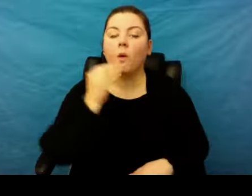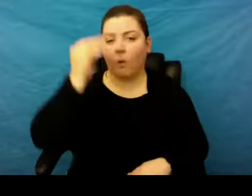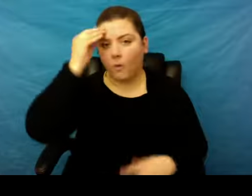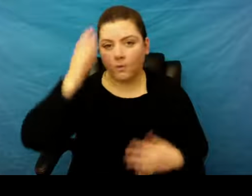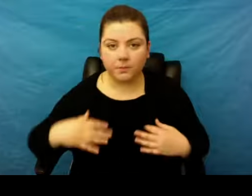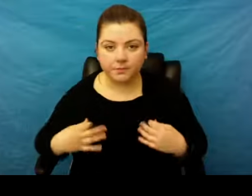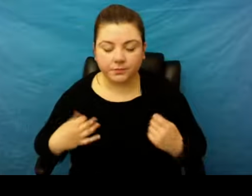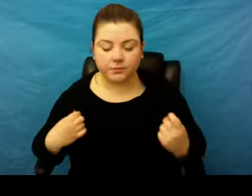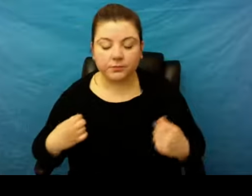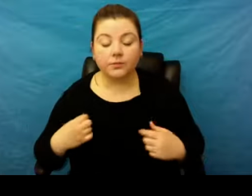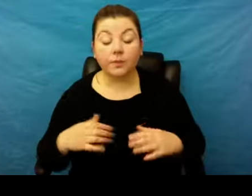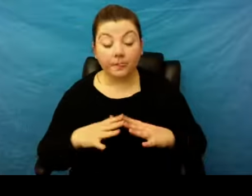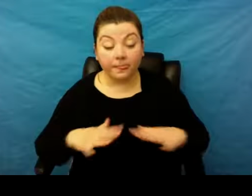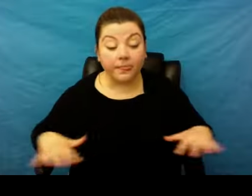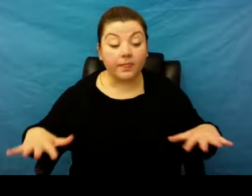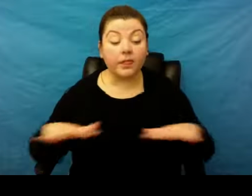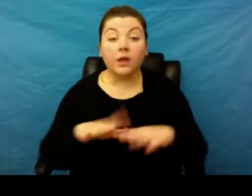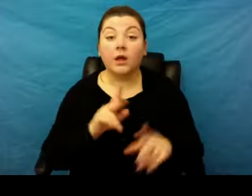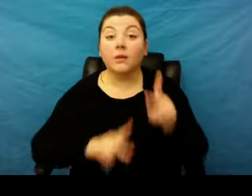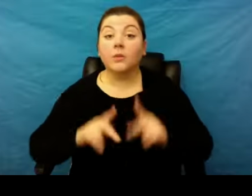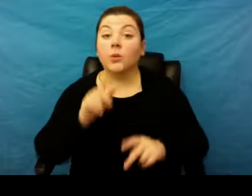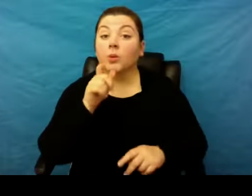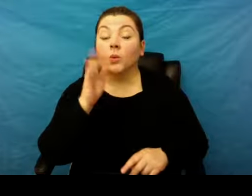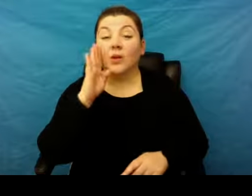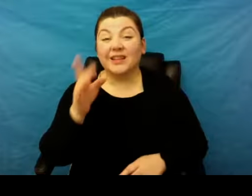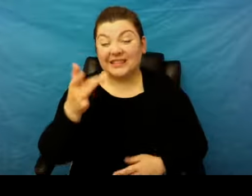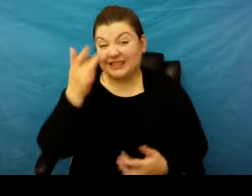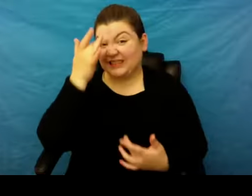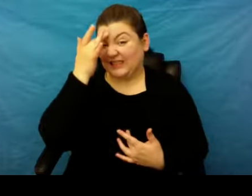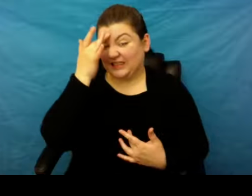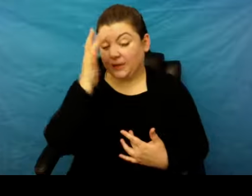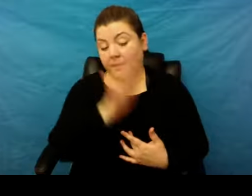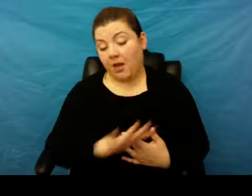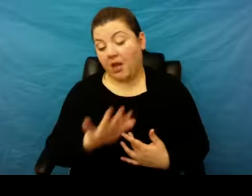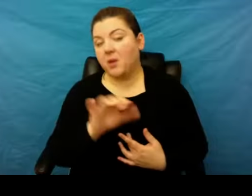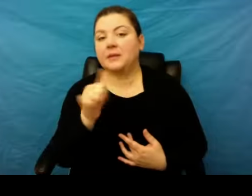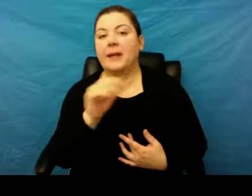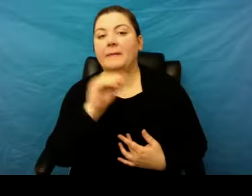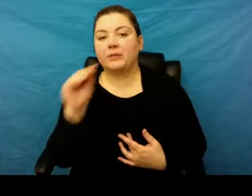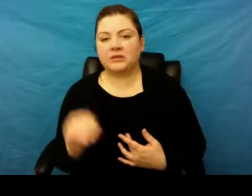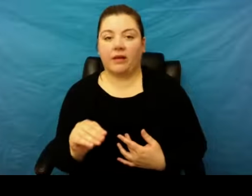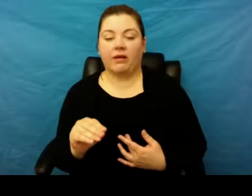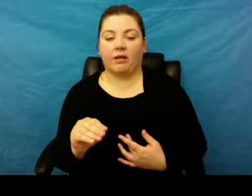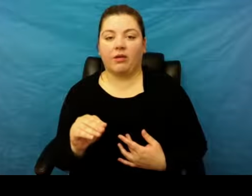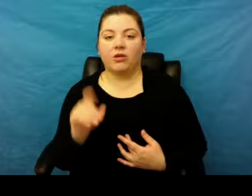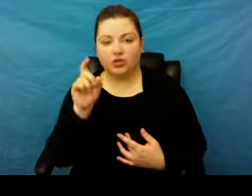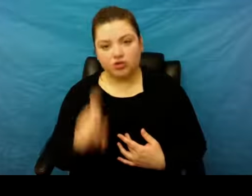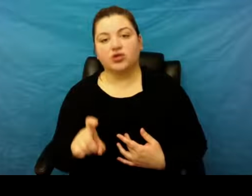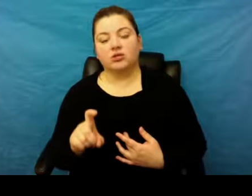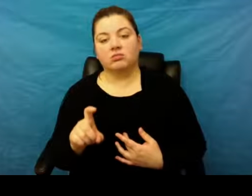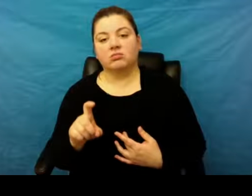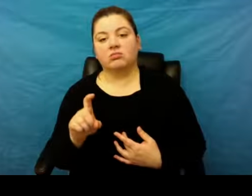entire population of people who get COVID-19, about 10% need to go to the hospital because they get short of breath.